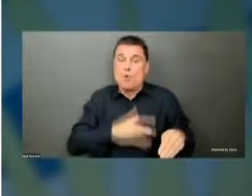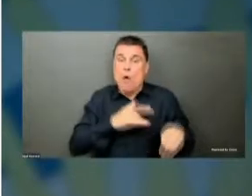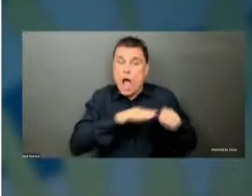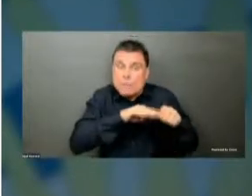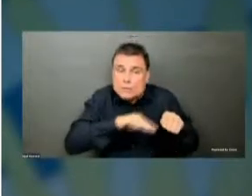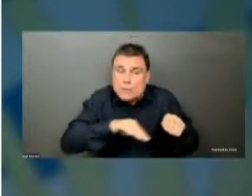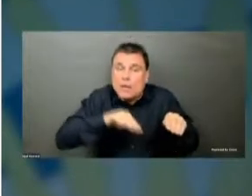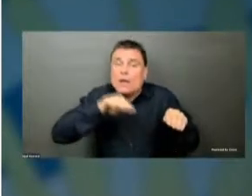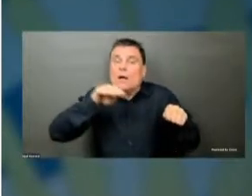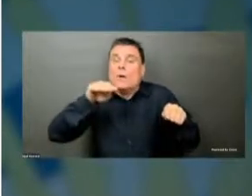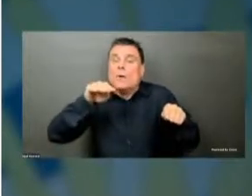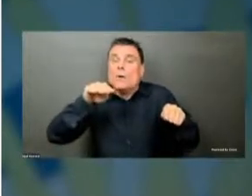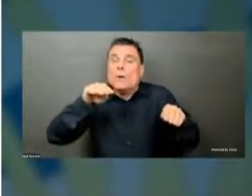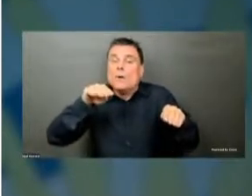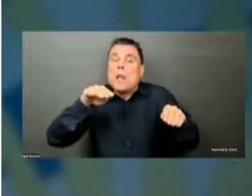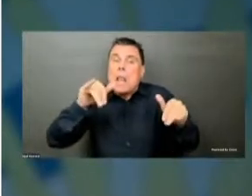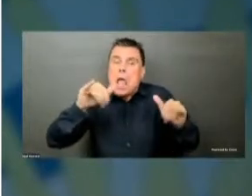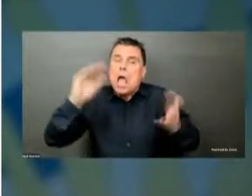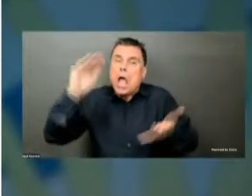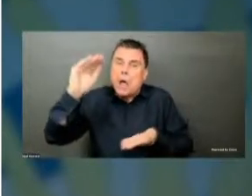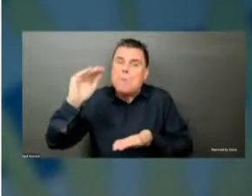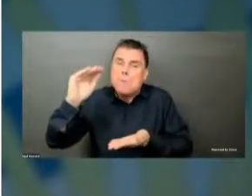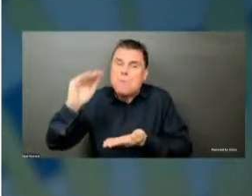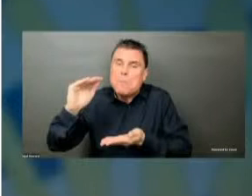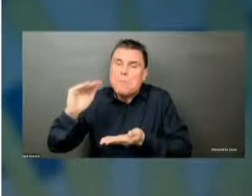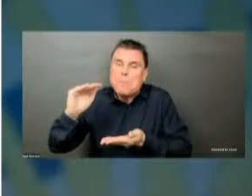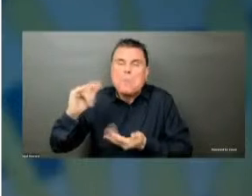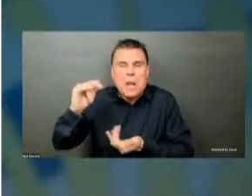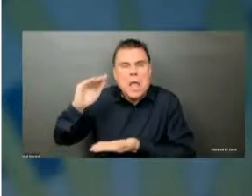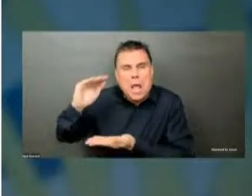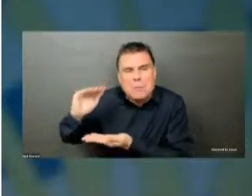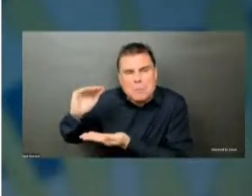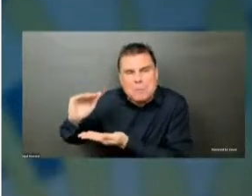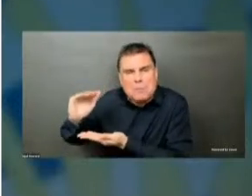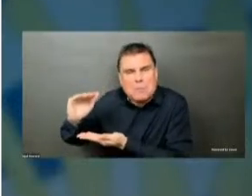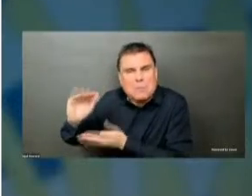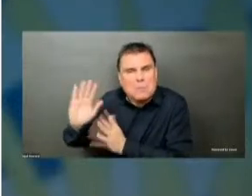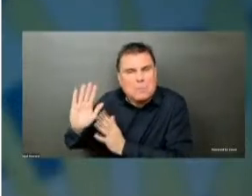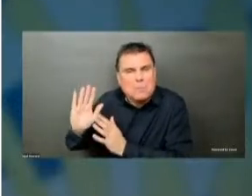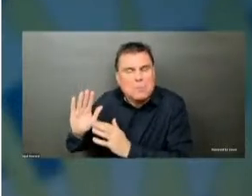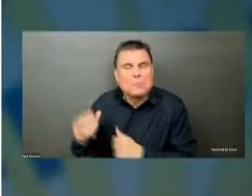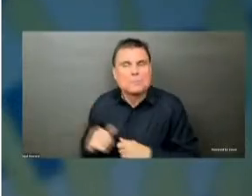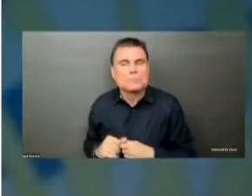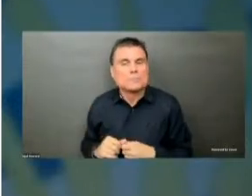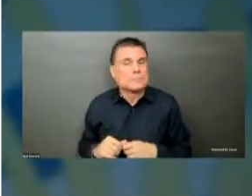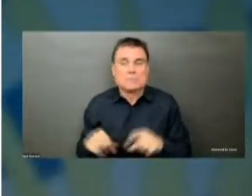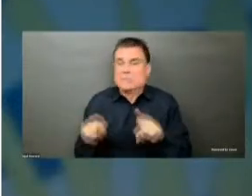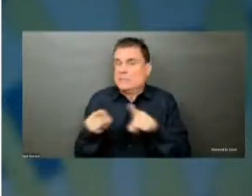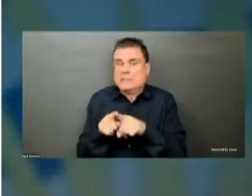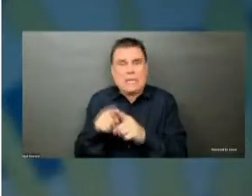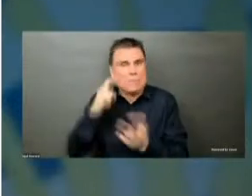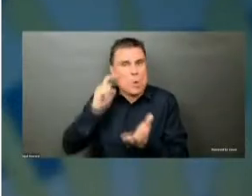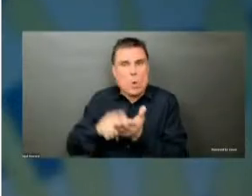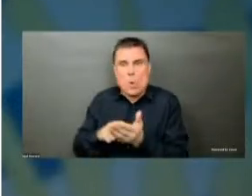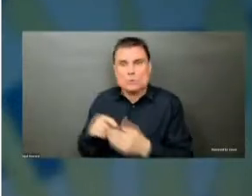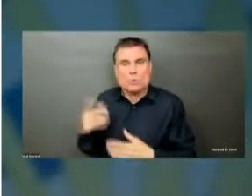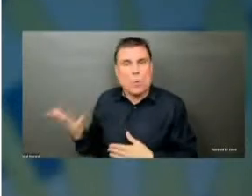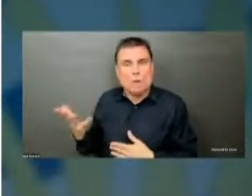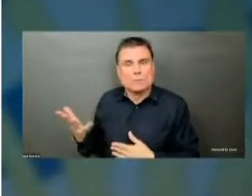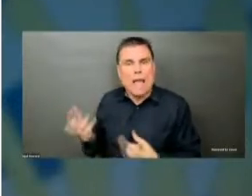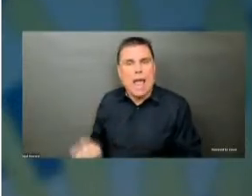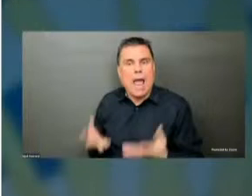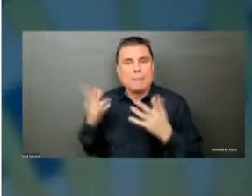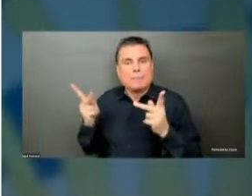off again. And the same we're seeing with deaths, which peak later than our hospitalizations and